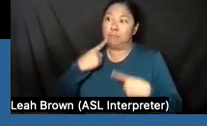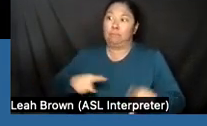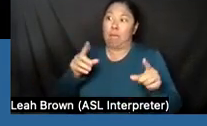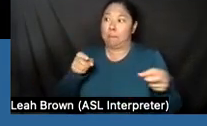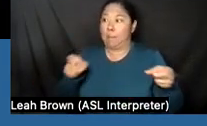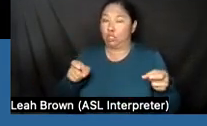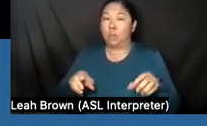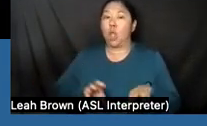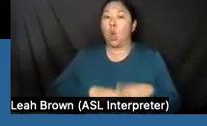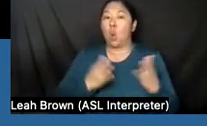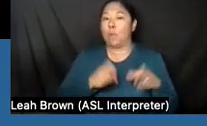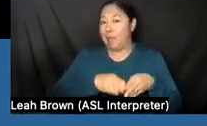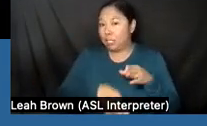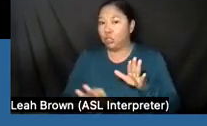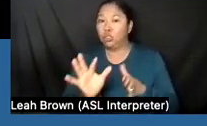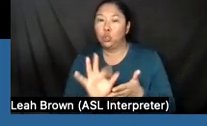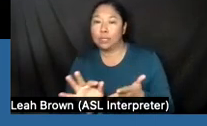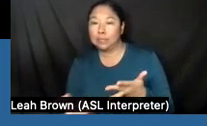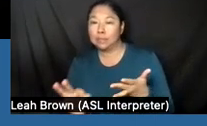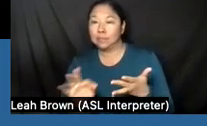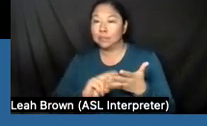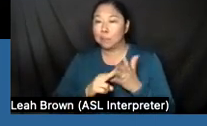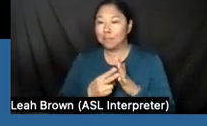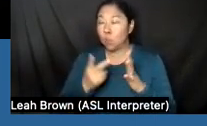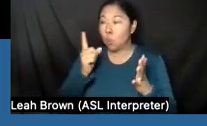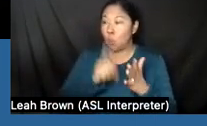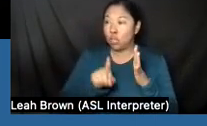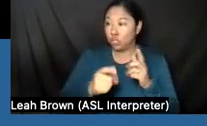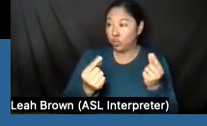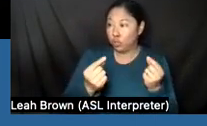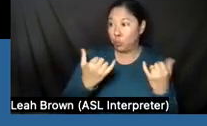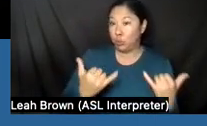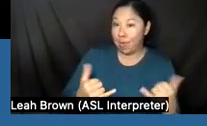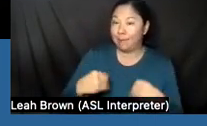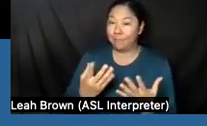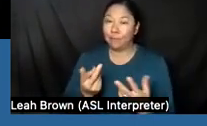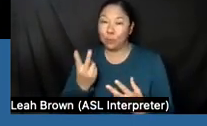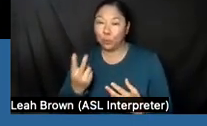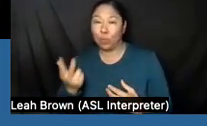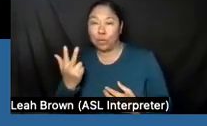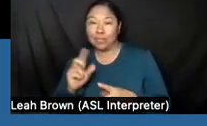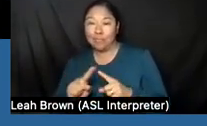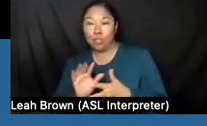such as, what should we do today? So always giving them those 2 to 3 choices. Mm.